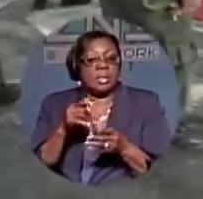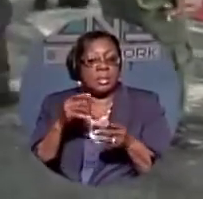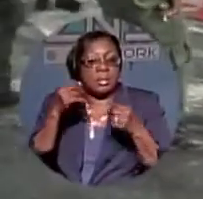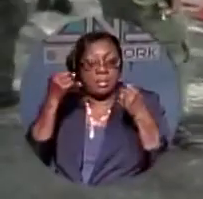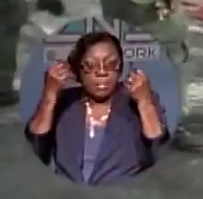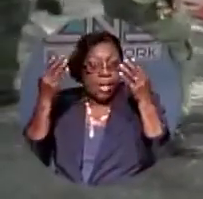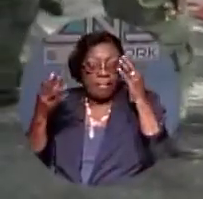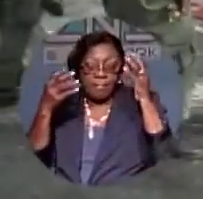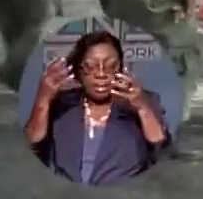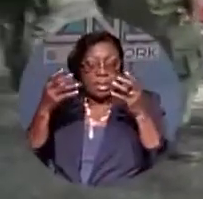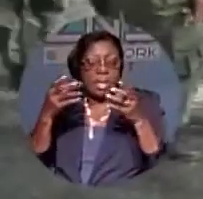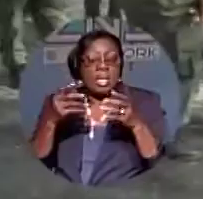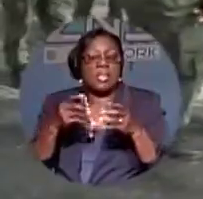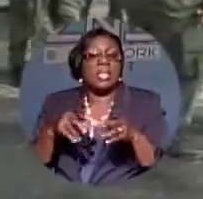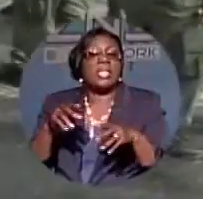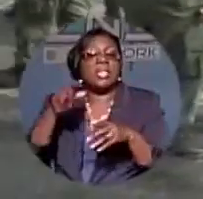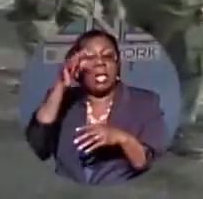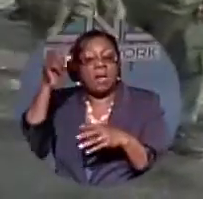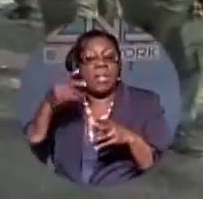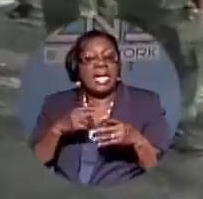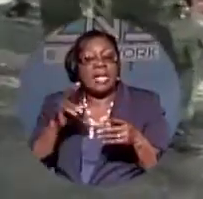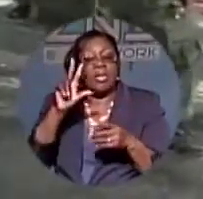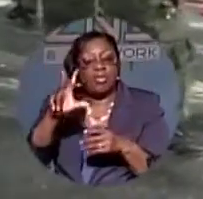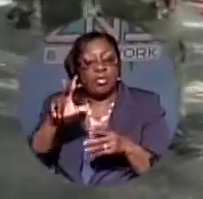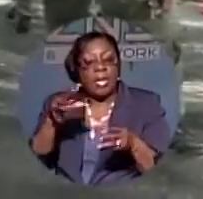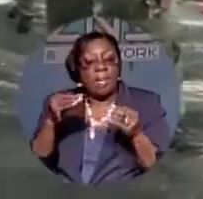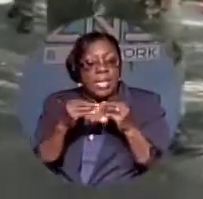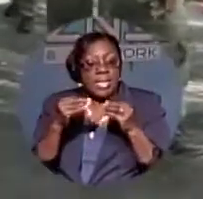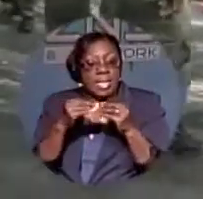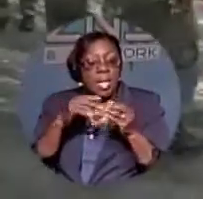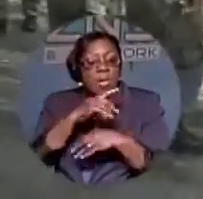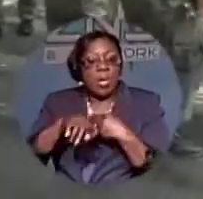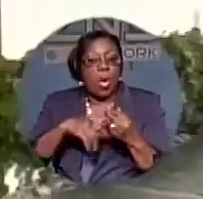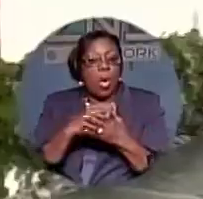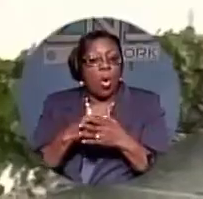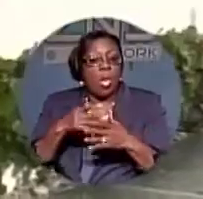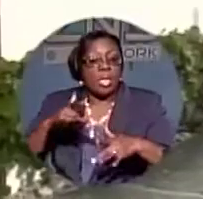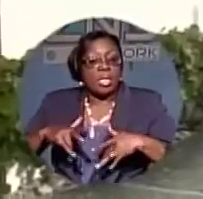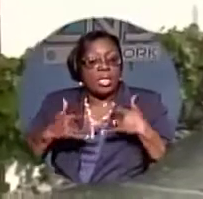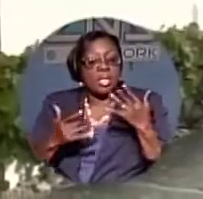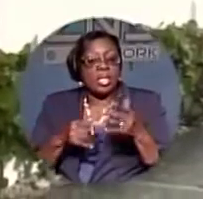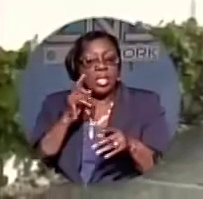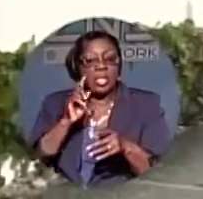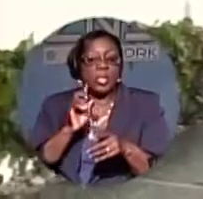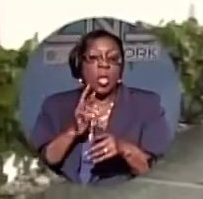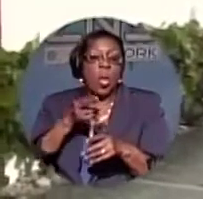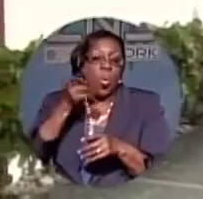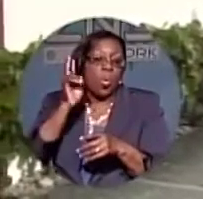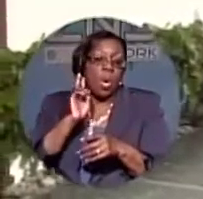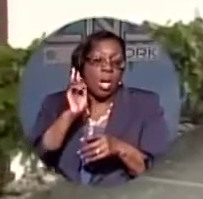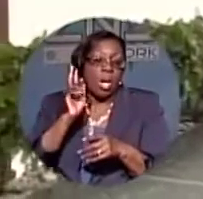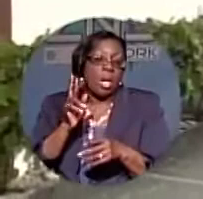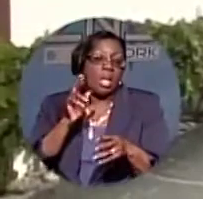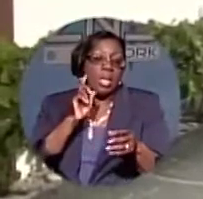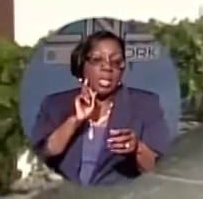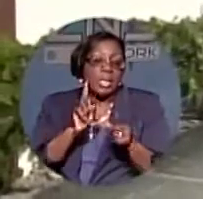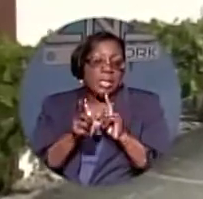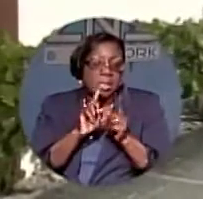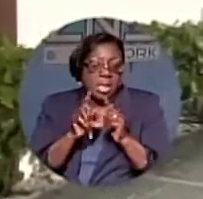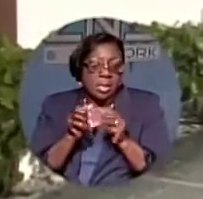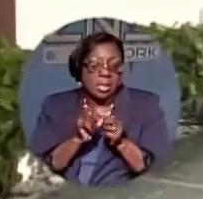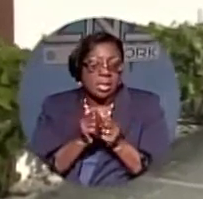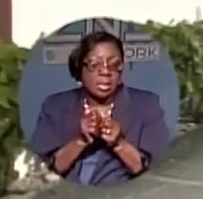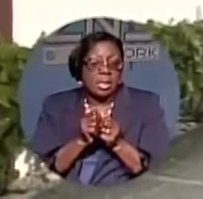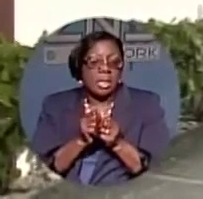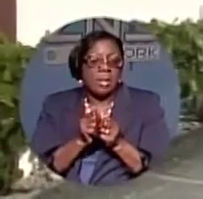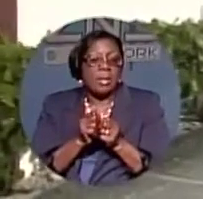saying the government held 3 meetings where all trade disputes were discussed and a tentative agreement on all issues reached. He provided a copy of the trade dispute by the union